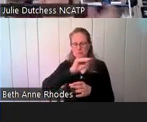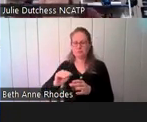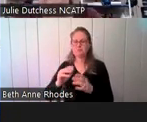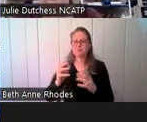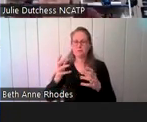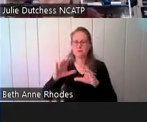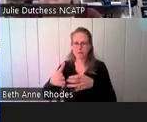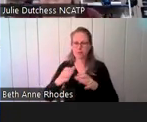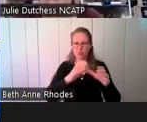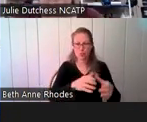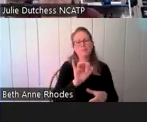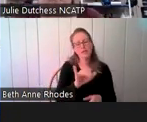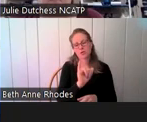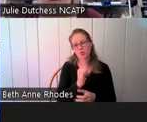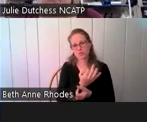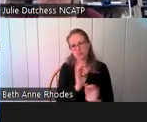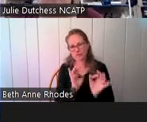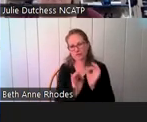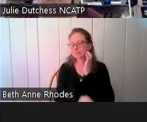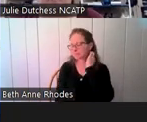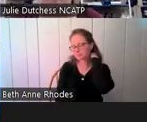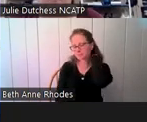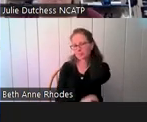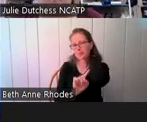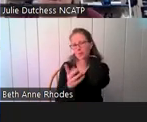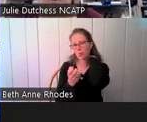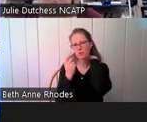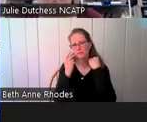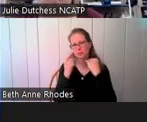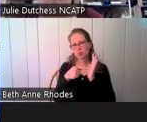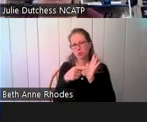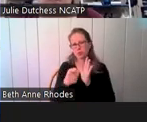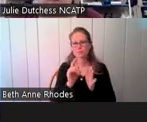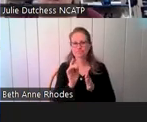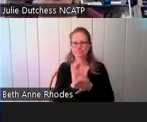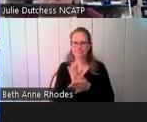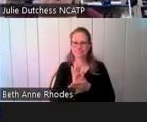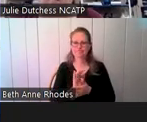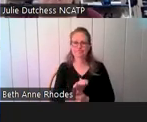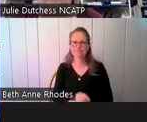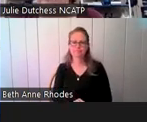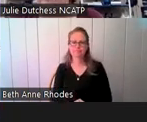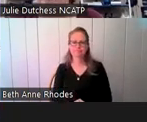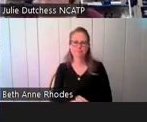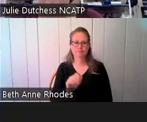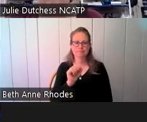free as well. So, but I wanted to go ahead and show you this Workana app or extension.